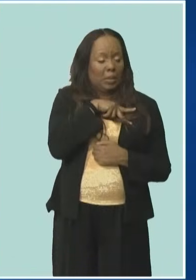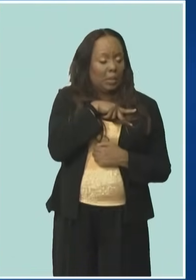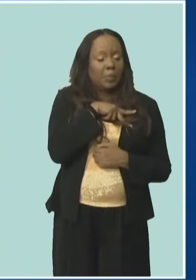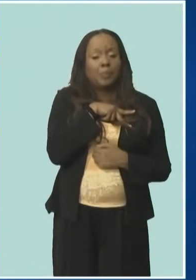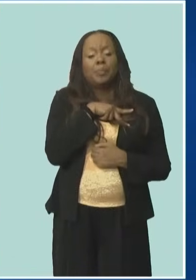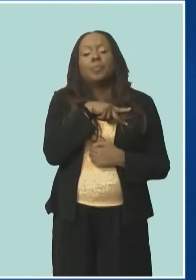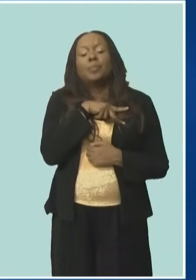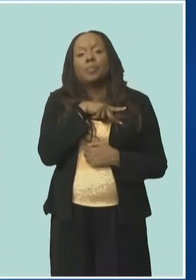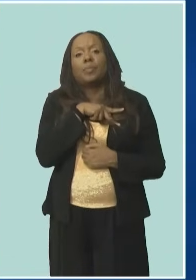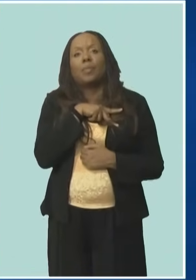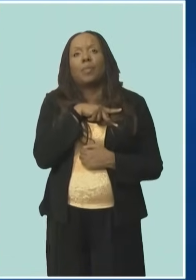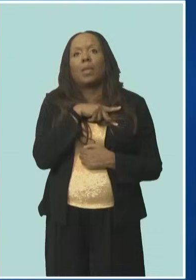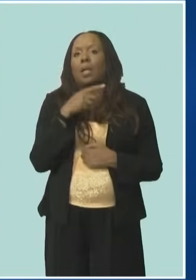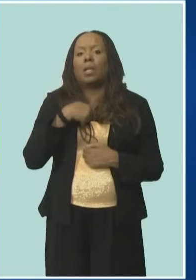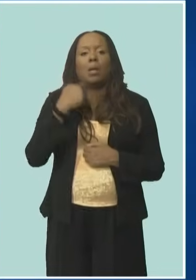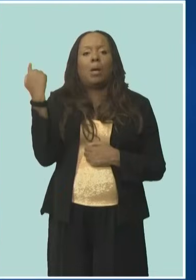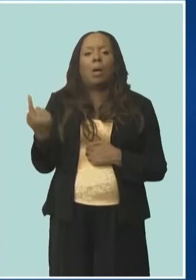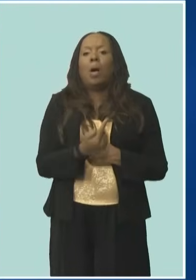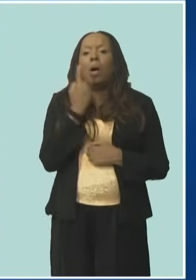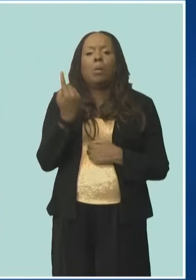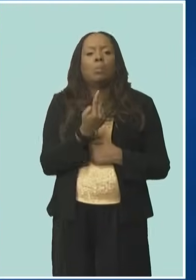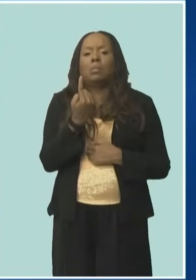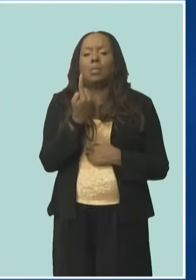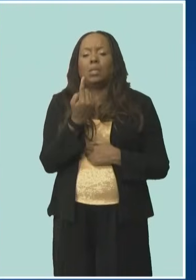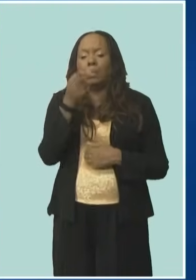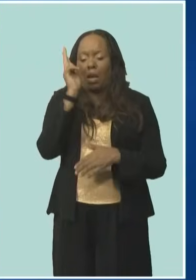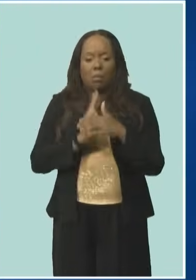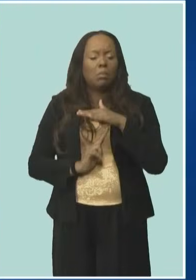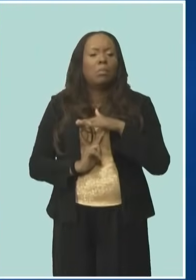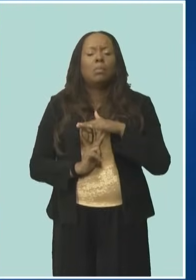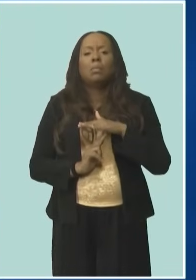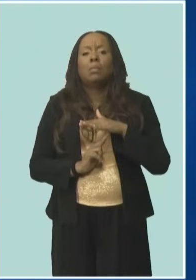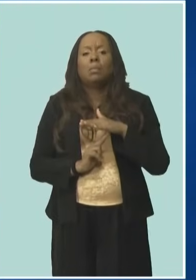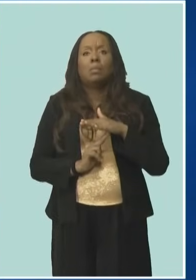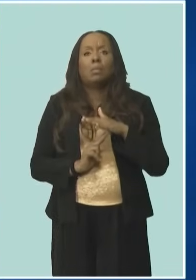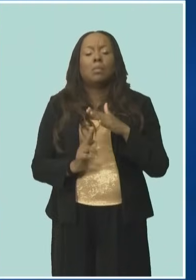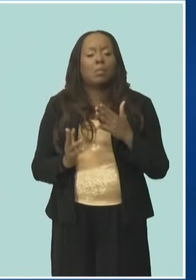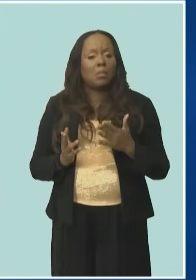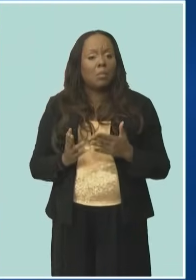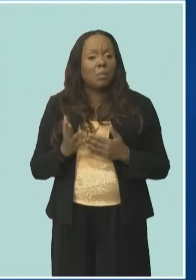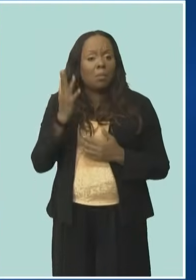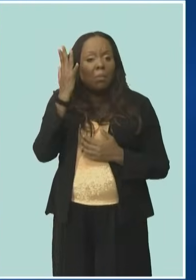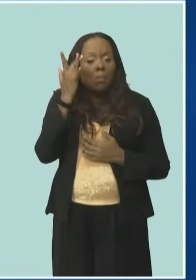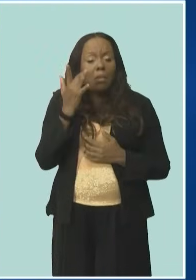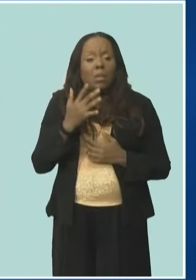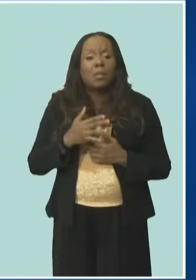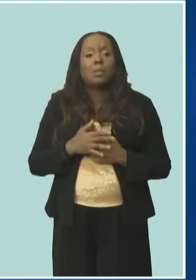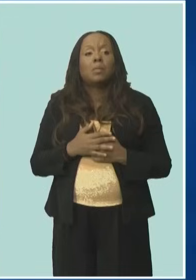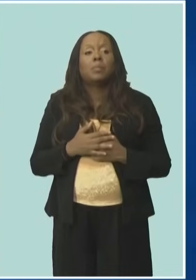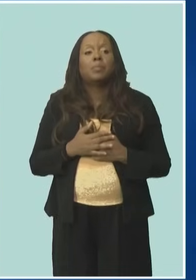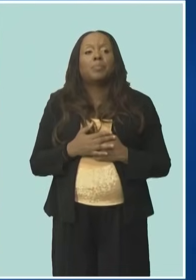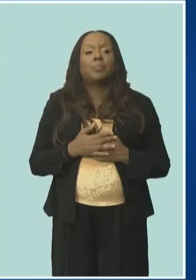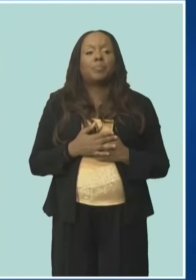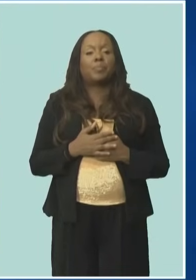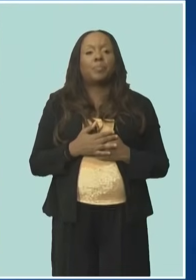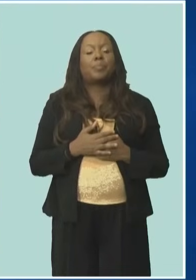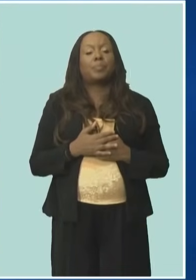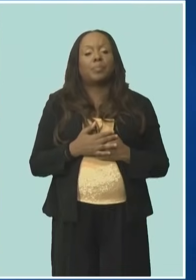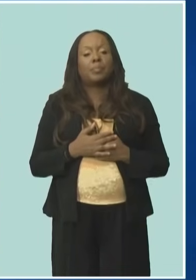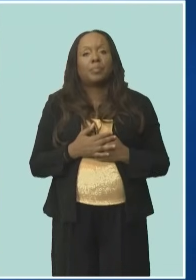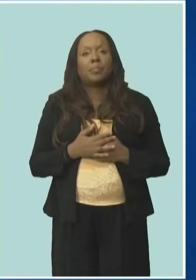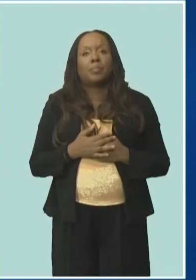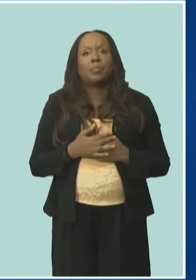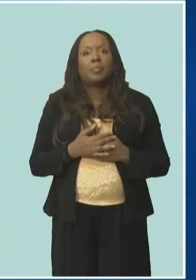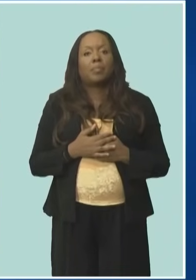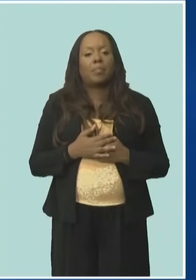will forever be humbled because I know, without question, that I am in the position I